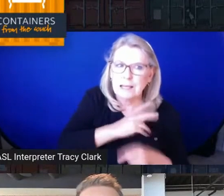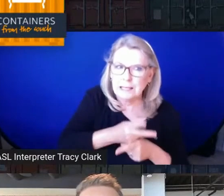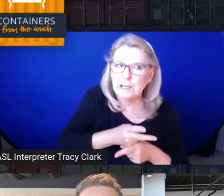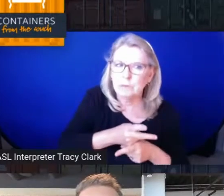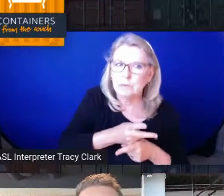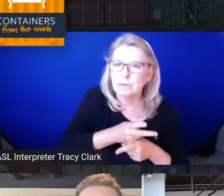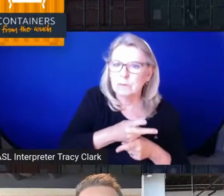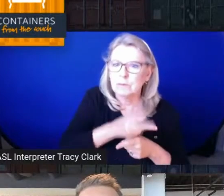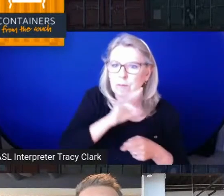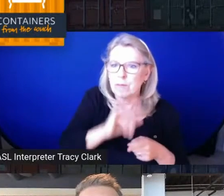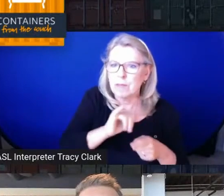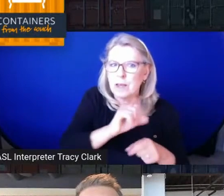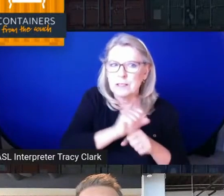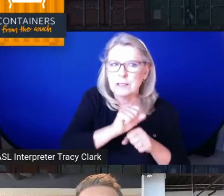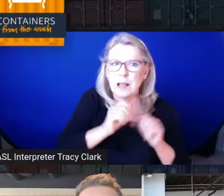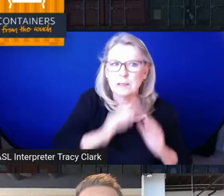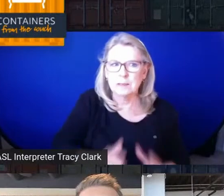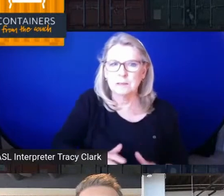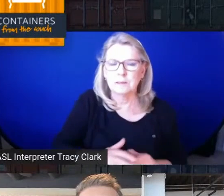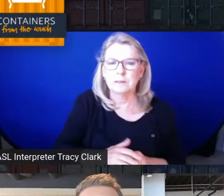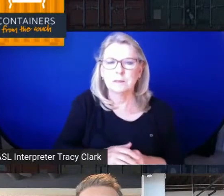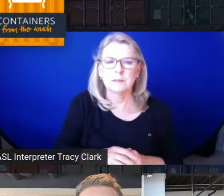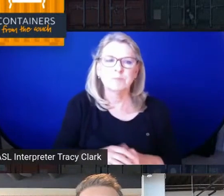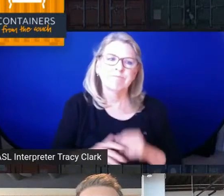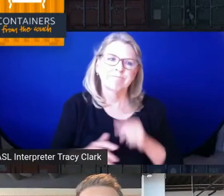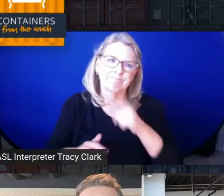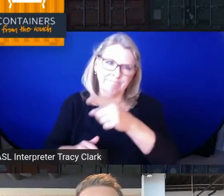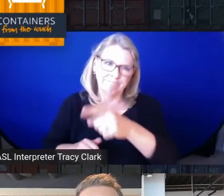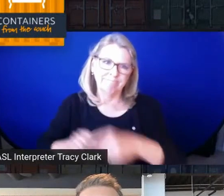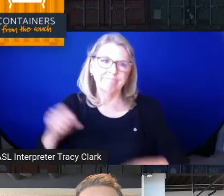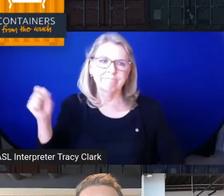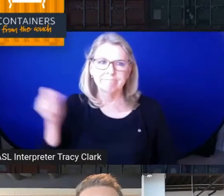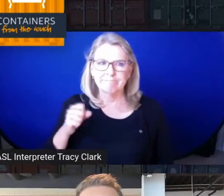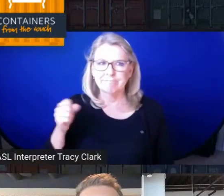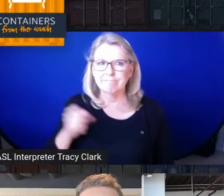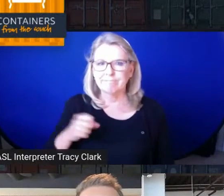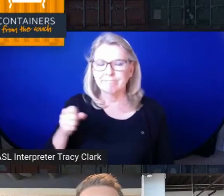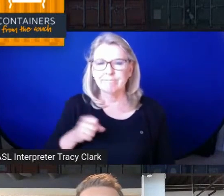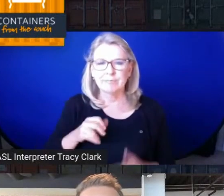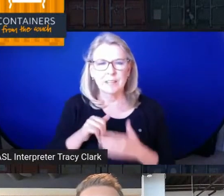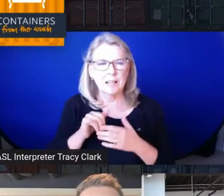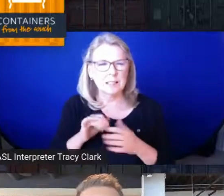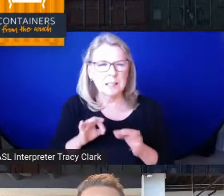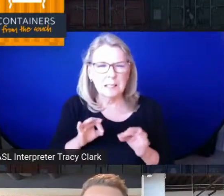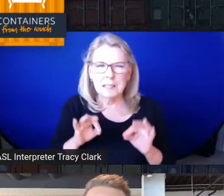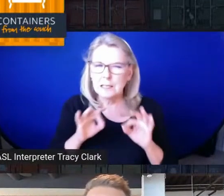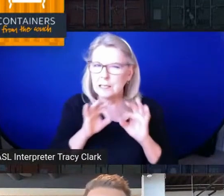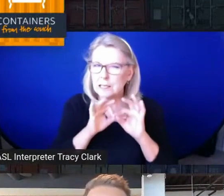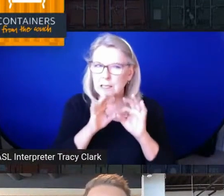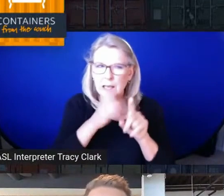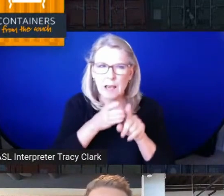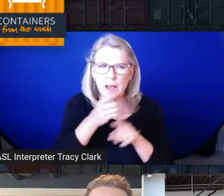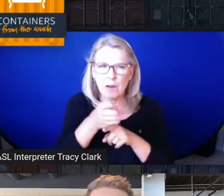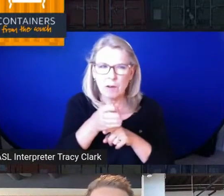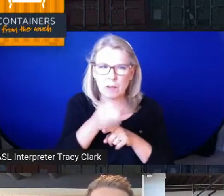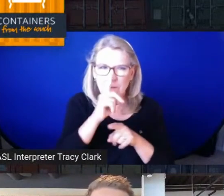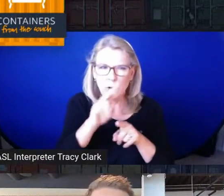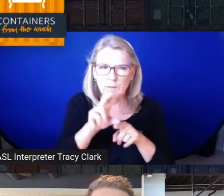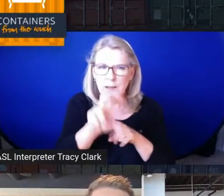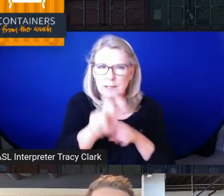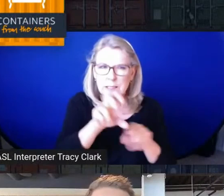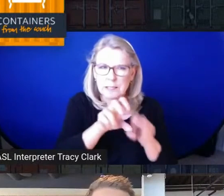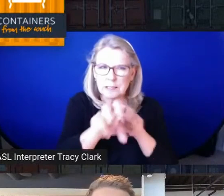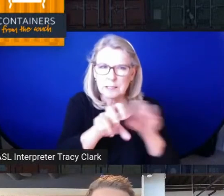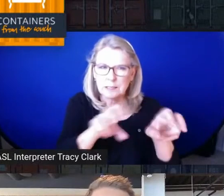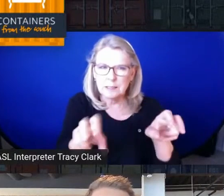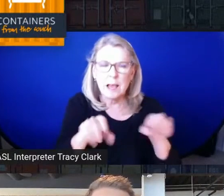Yeah, for sure. It's one of the key areas of investment that every organization needs to make as they embark on that journey. So I'm going